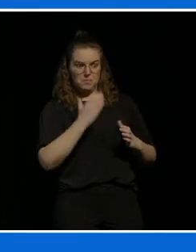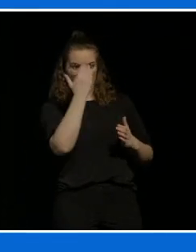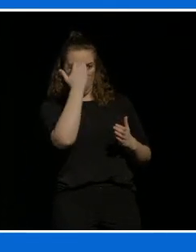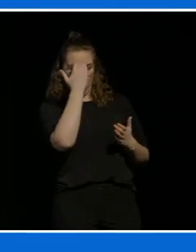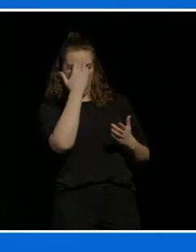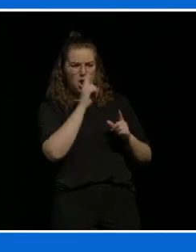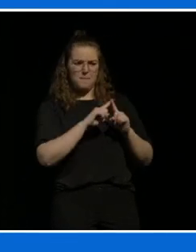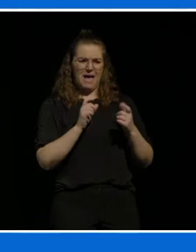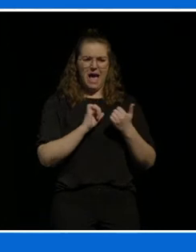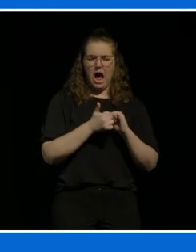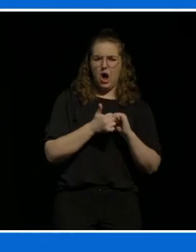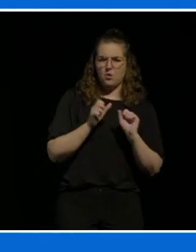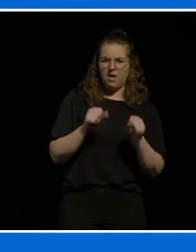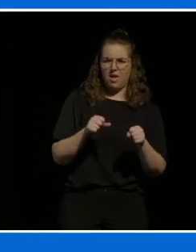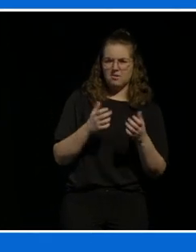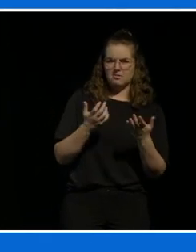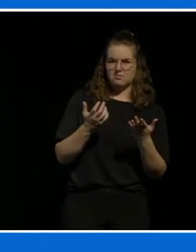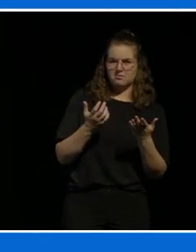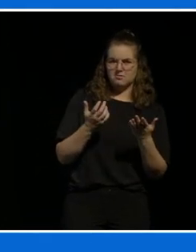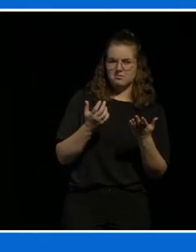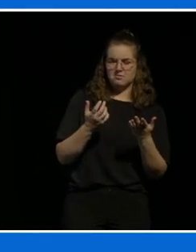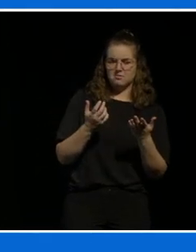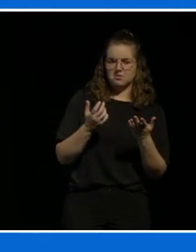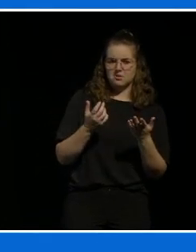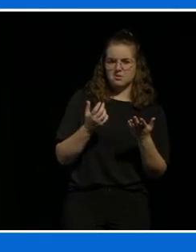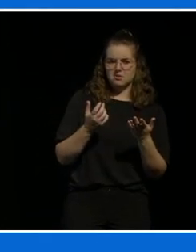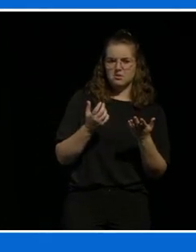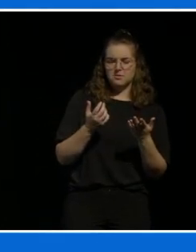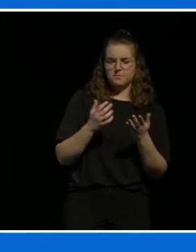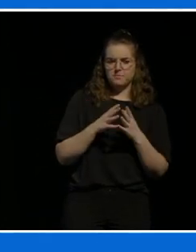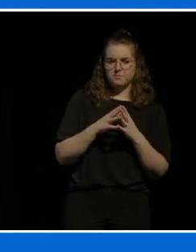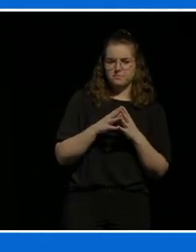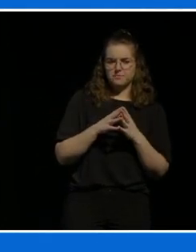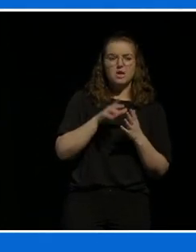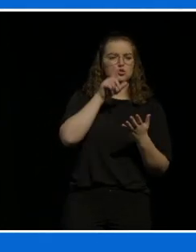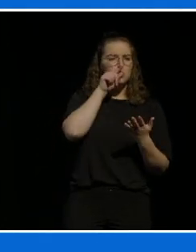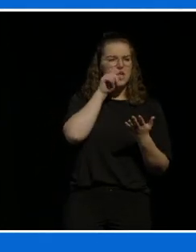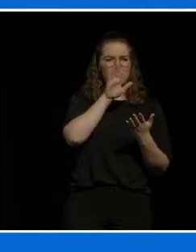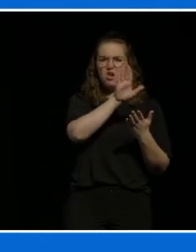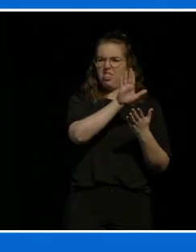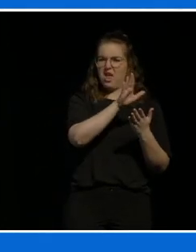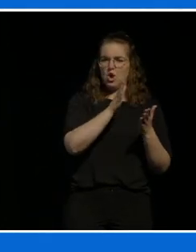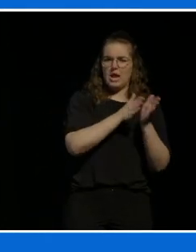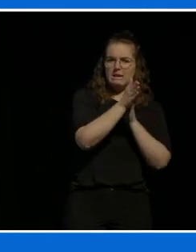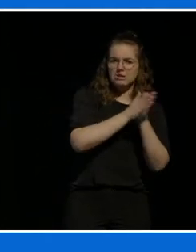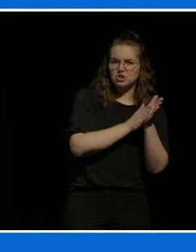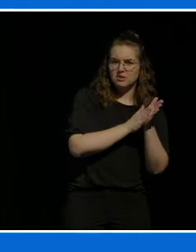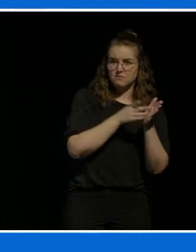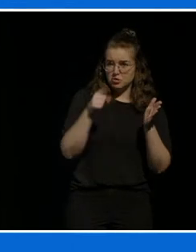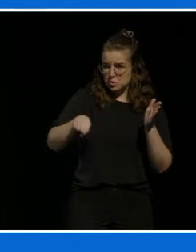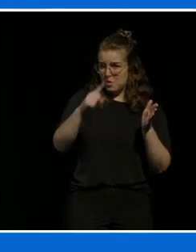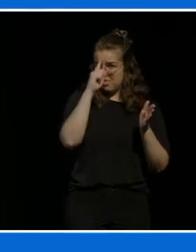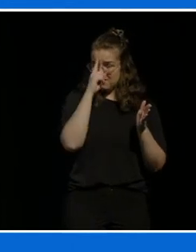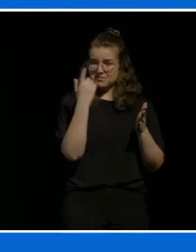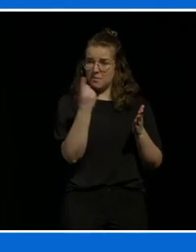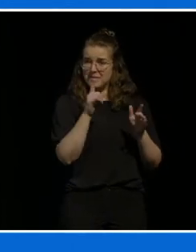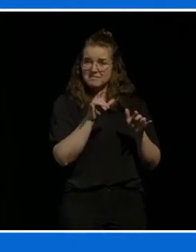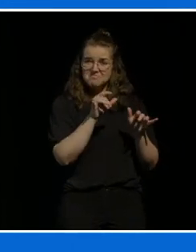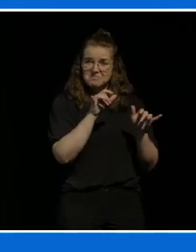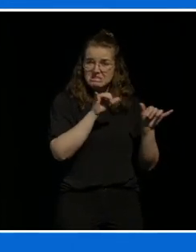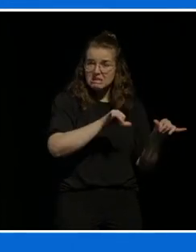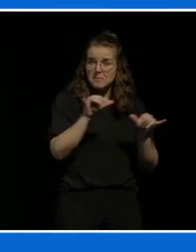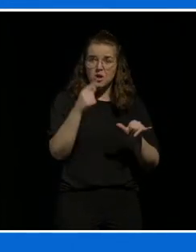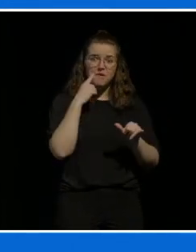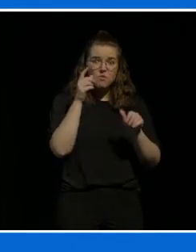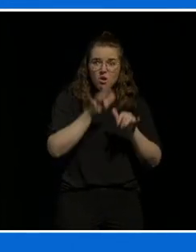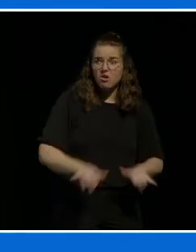one thing I really like about is like the Twitter's initiative. So do you have something similar? Because if someone wears a